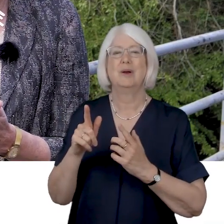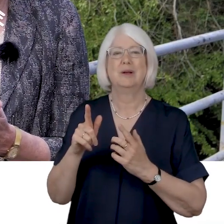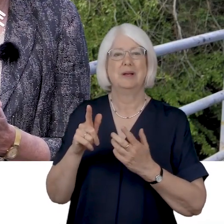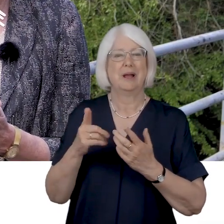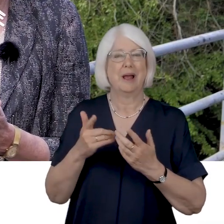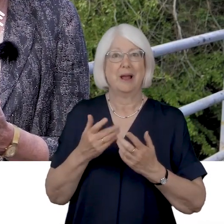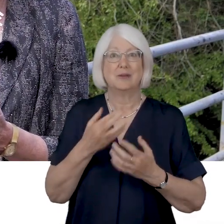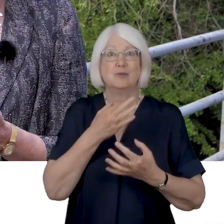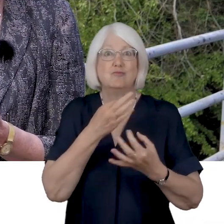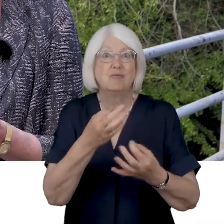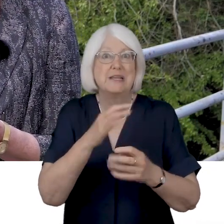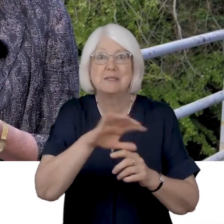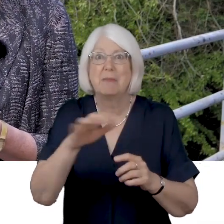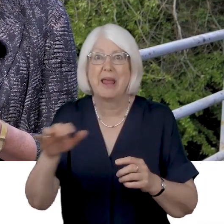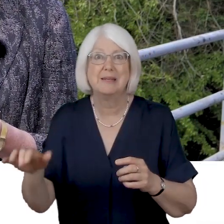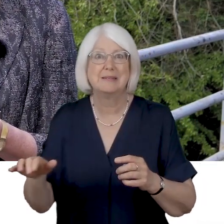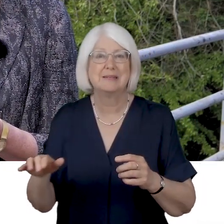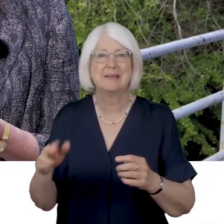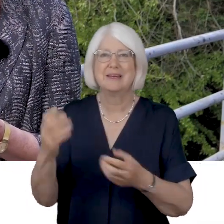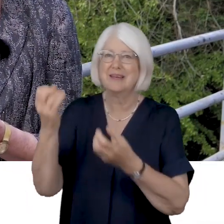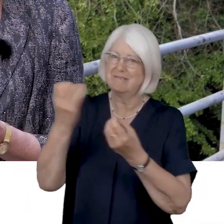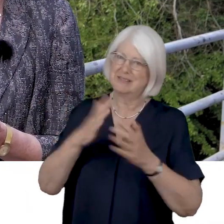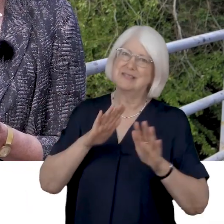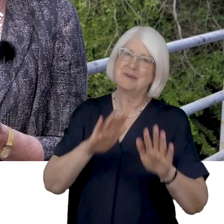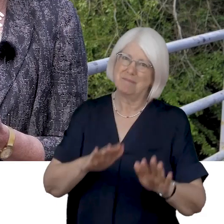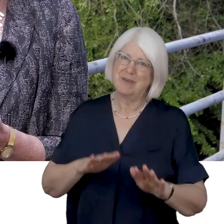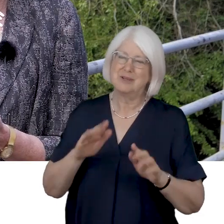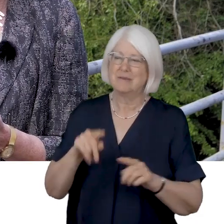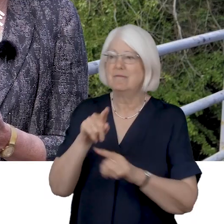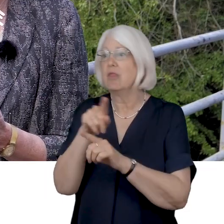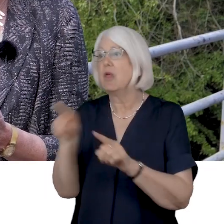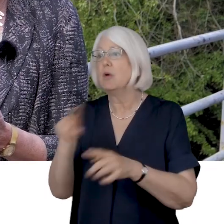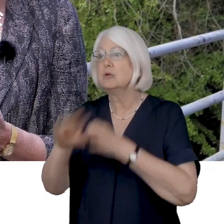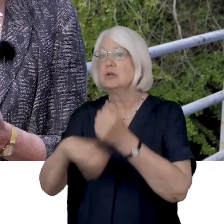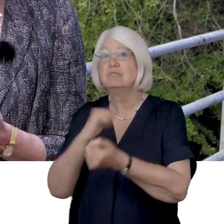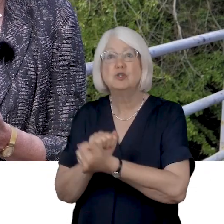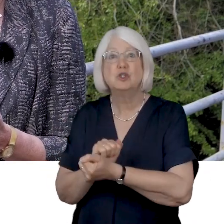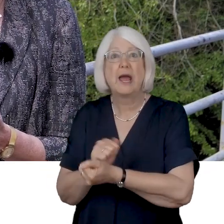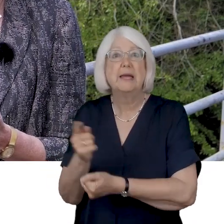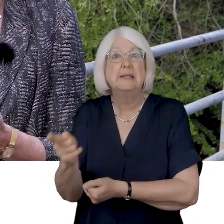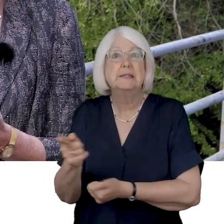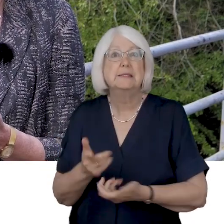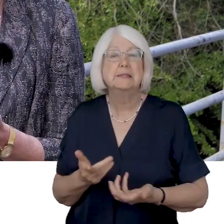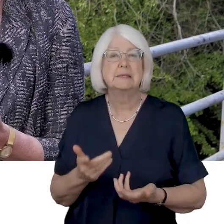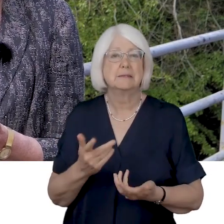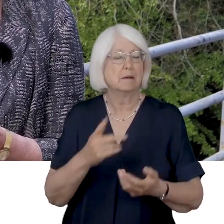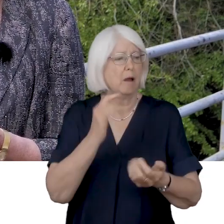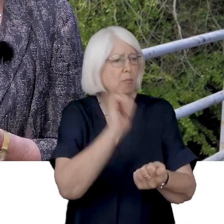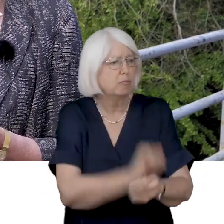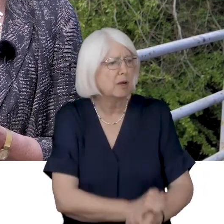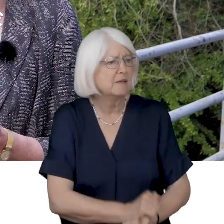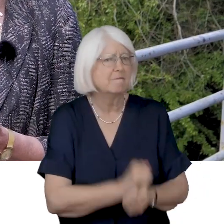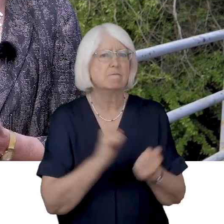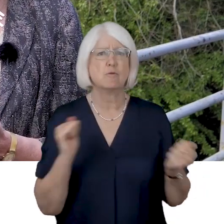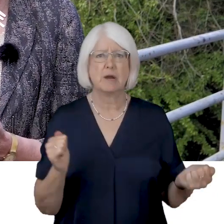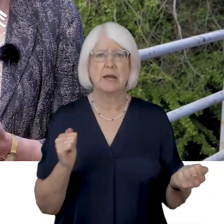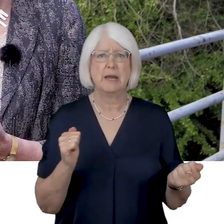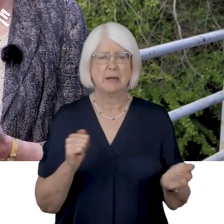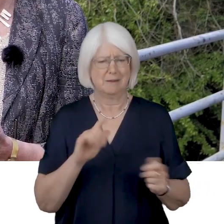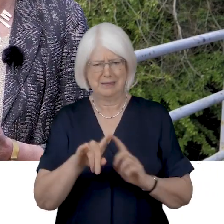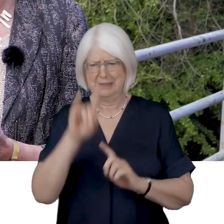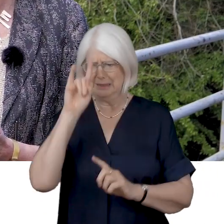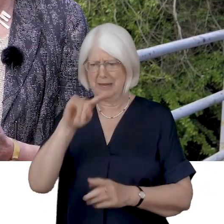spaces. Give us your compassion for those in chains. Free the oppressed. Send